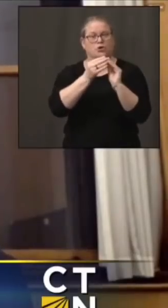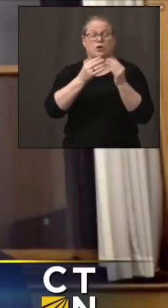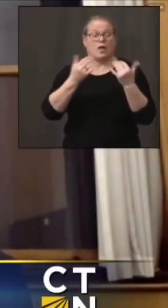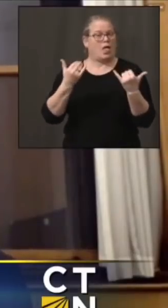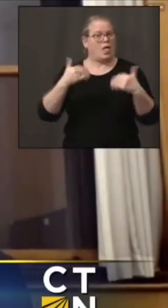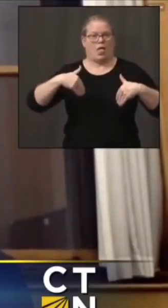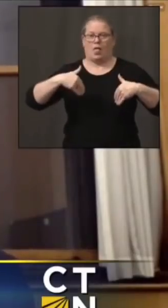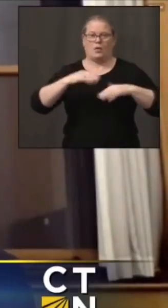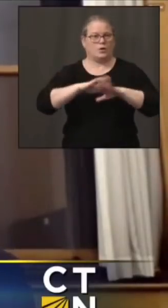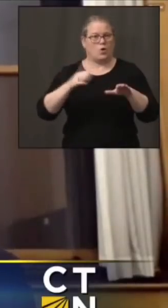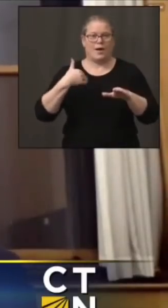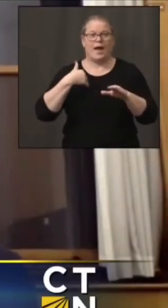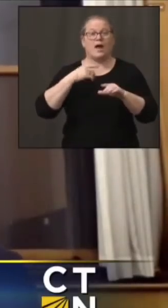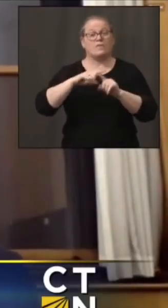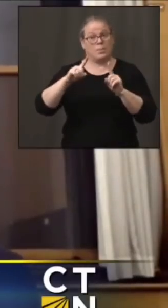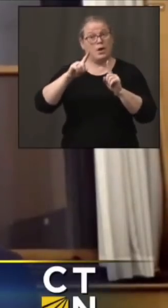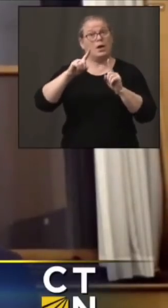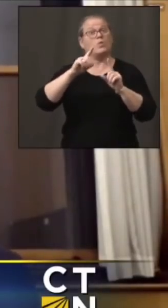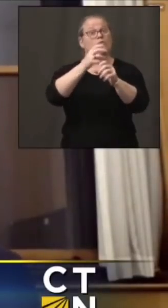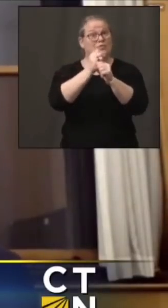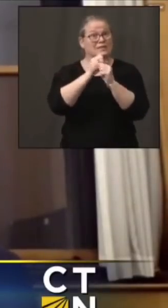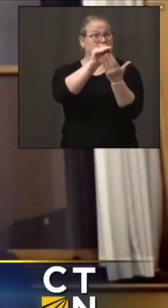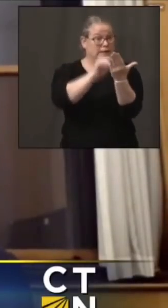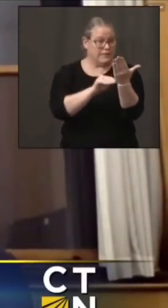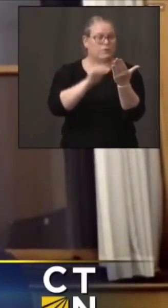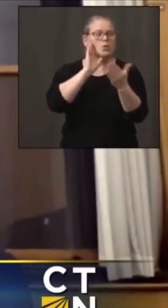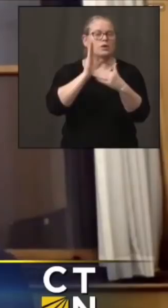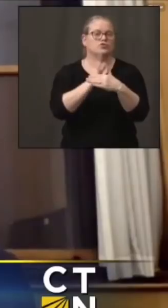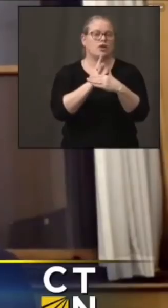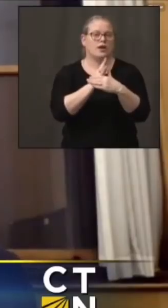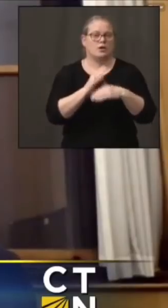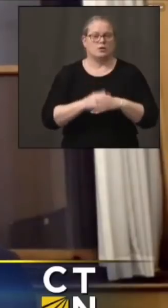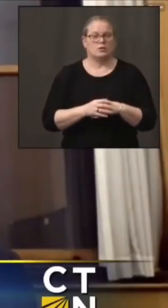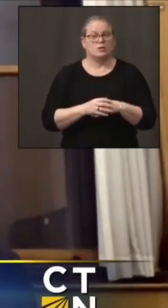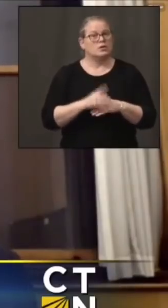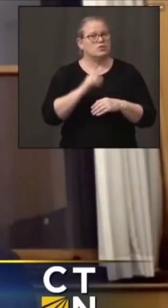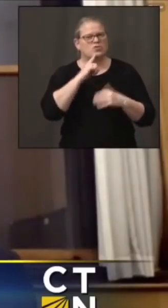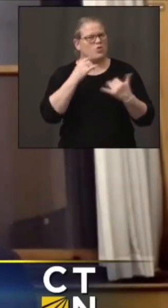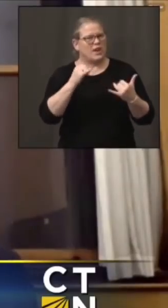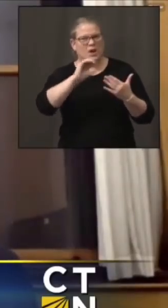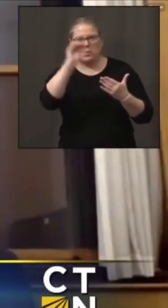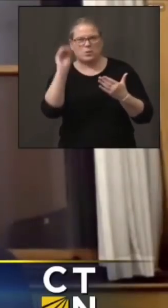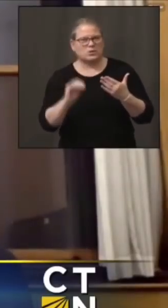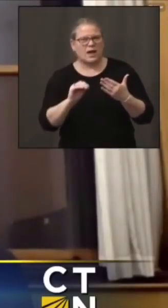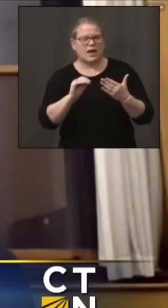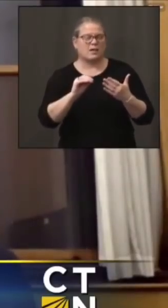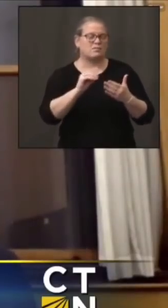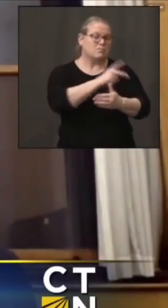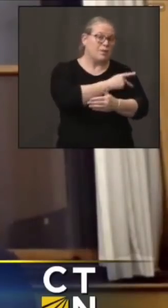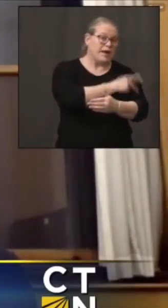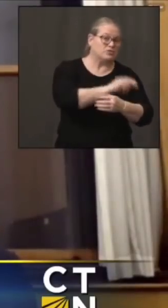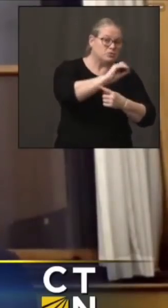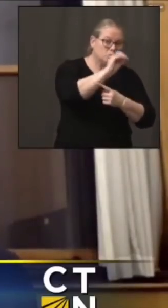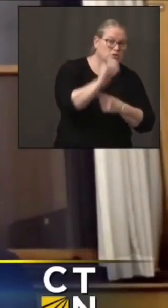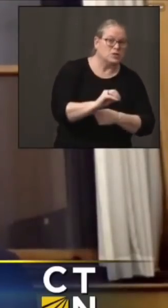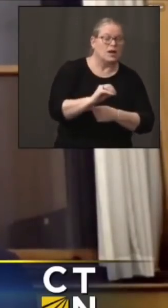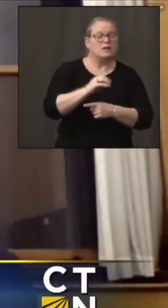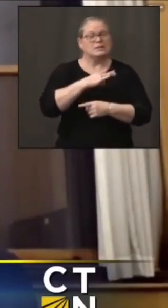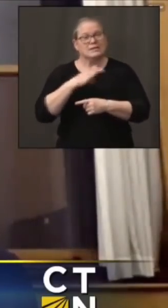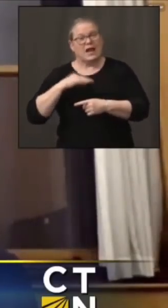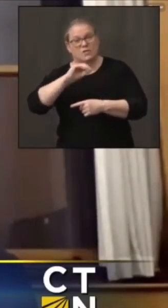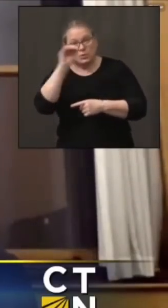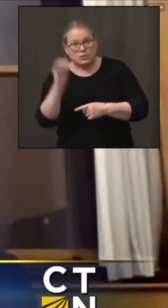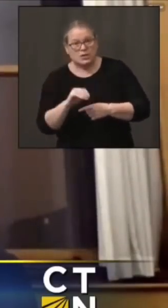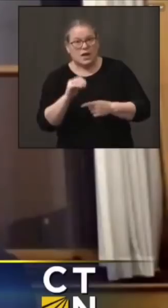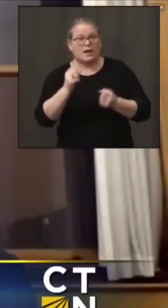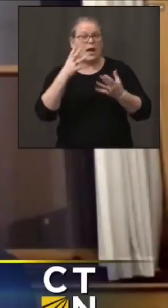certainly share it. At this point, you don't know the number of residents and workers percentage-wise who've been vaccinated so far? That's correct.